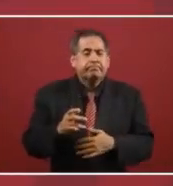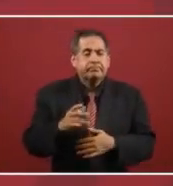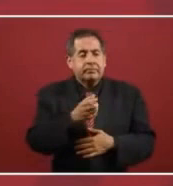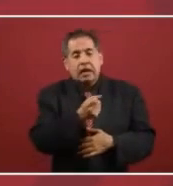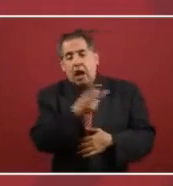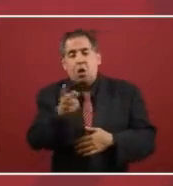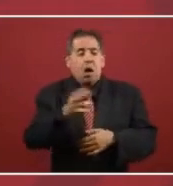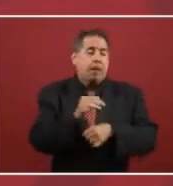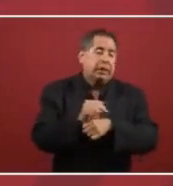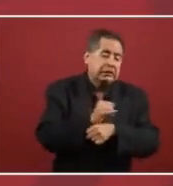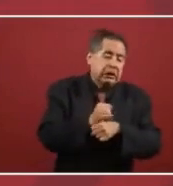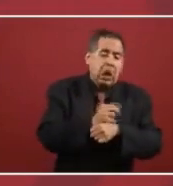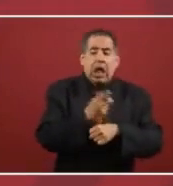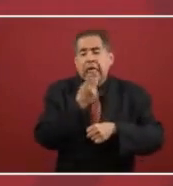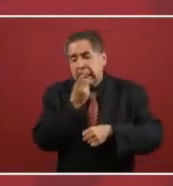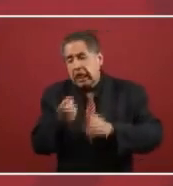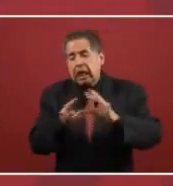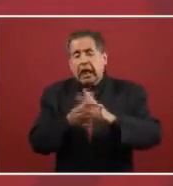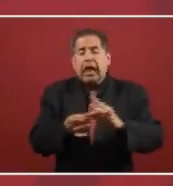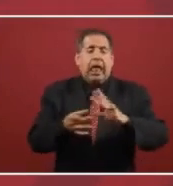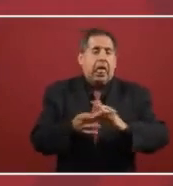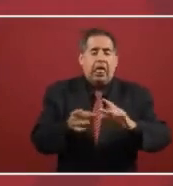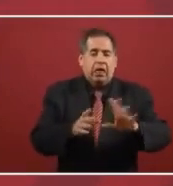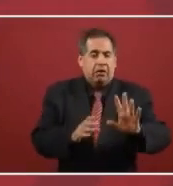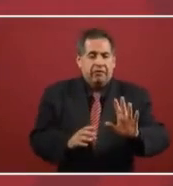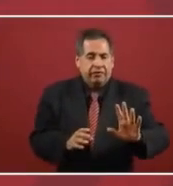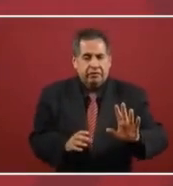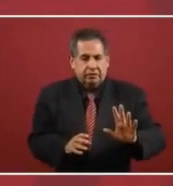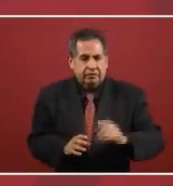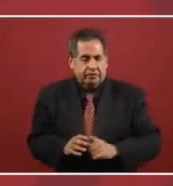Independent from investigations